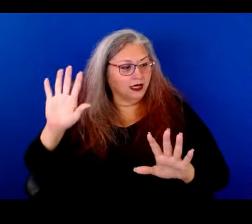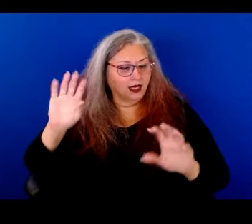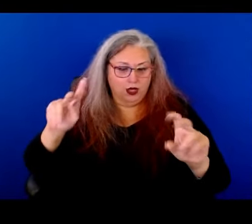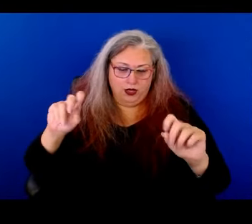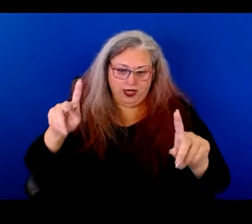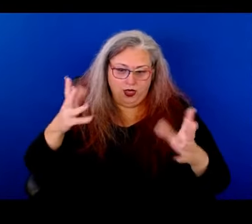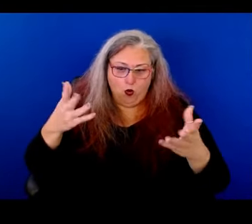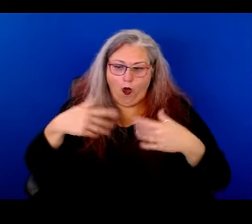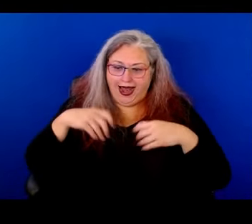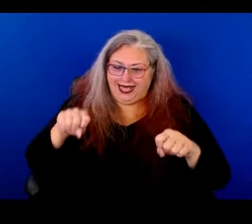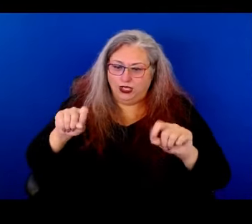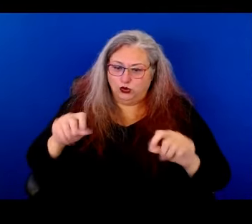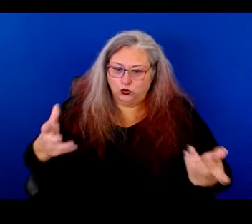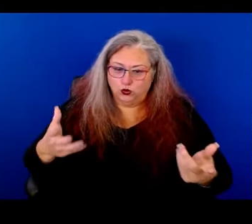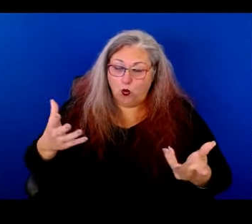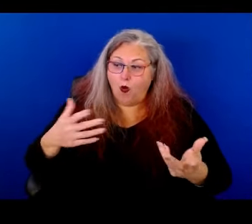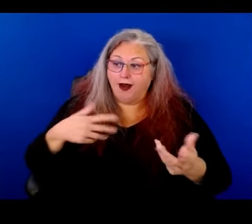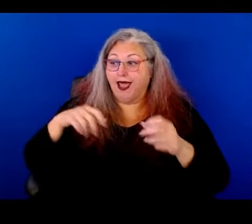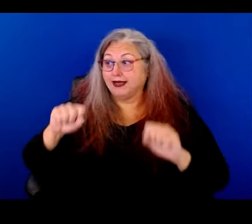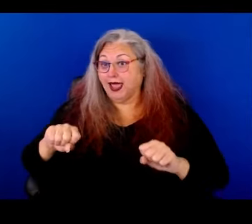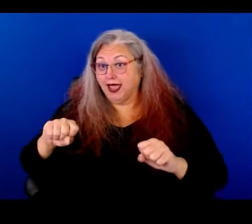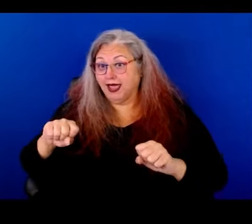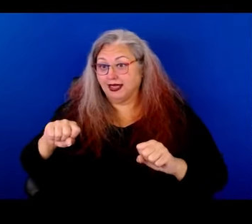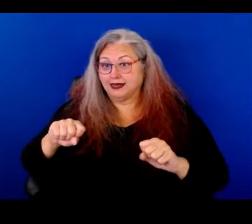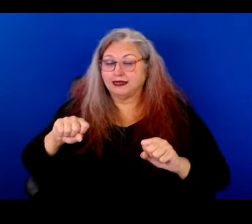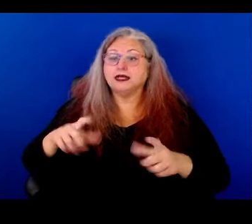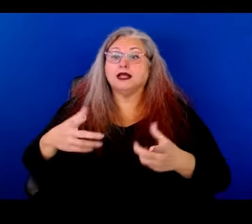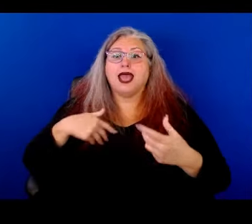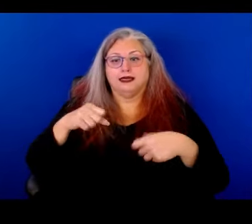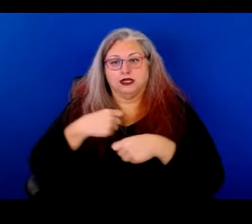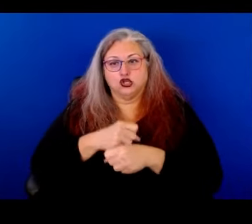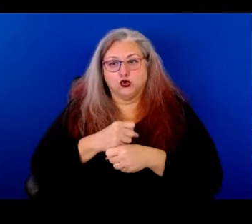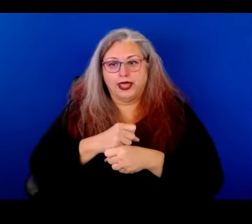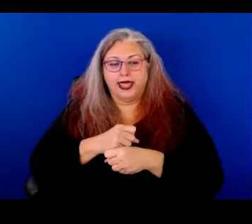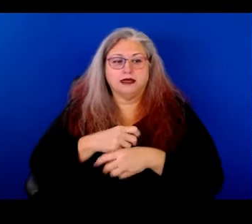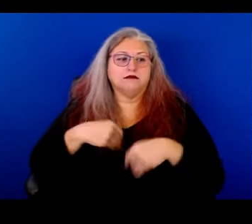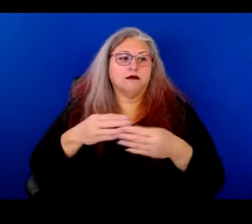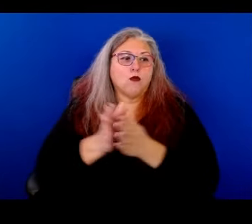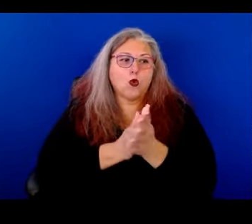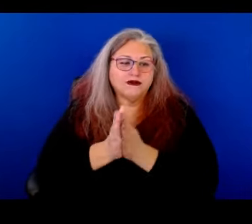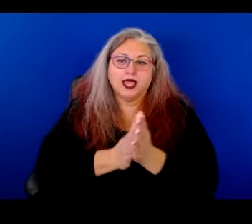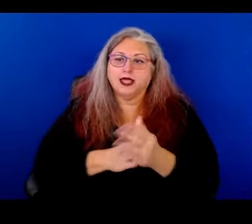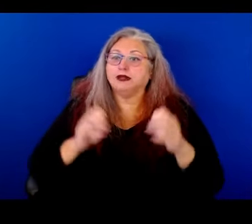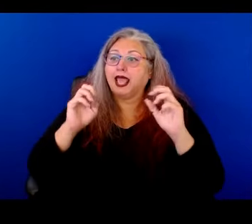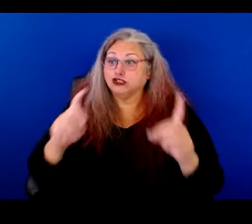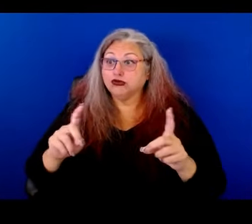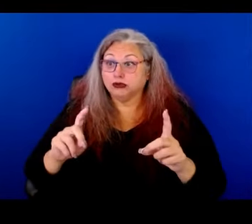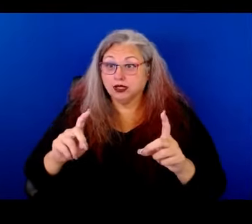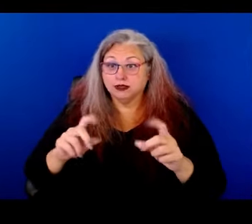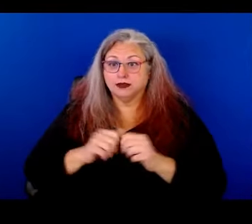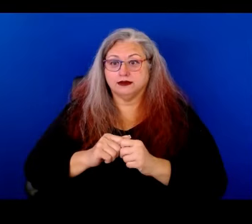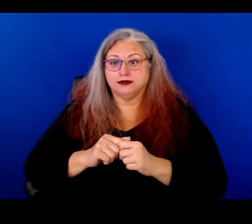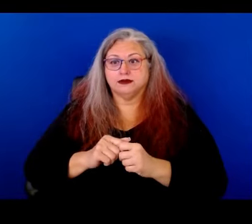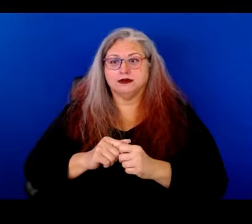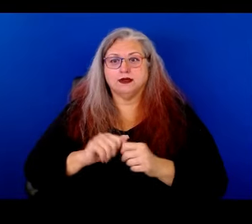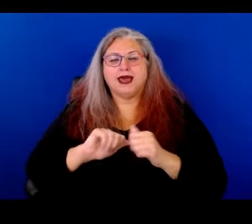what can I do? What I can do is create, motivate, educate.